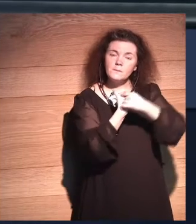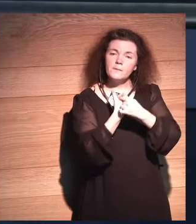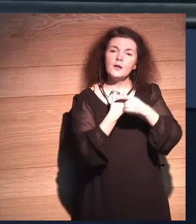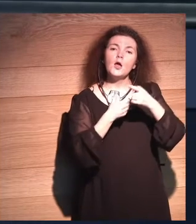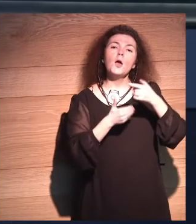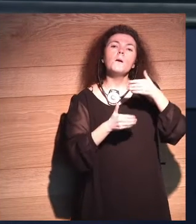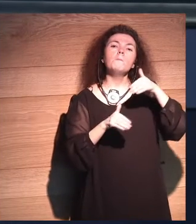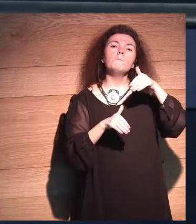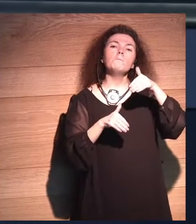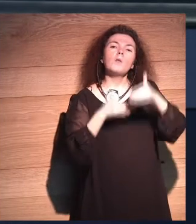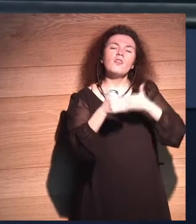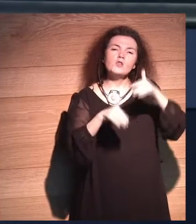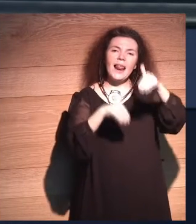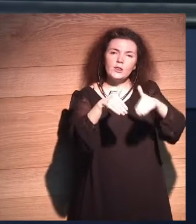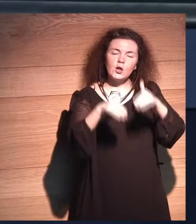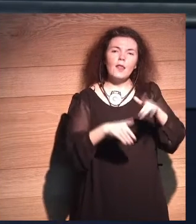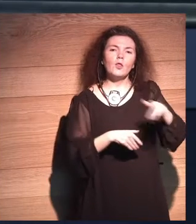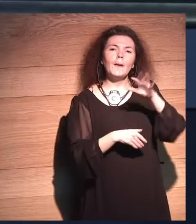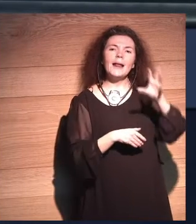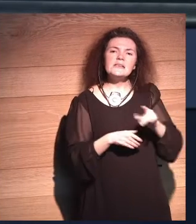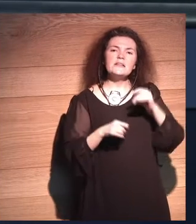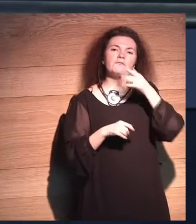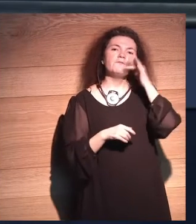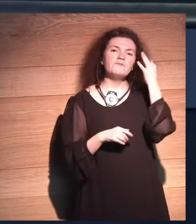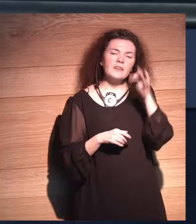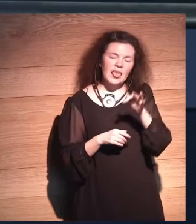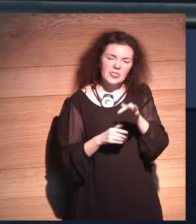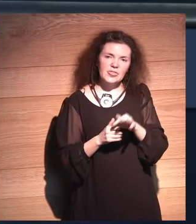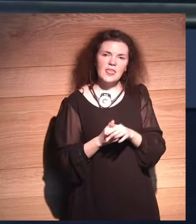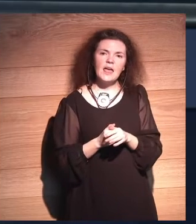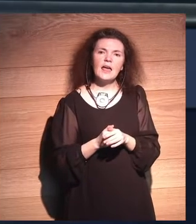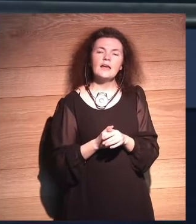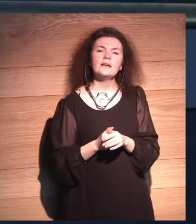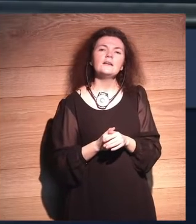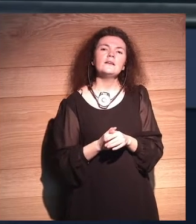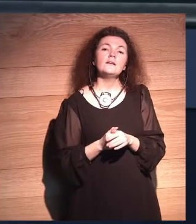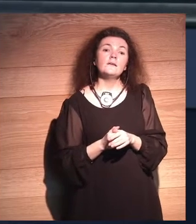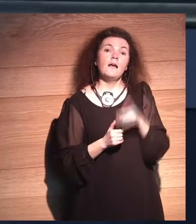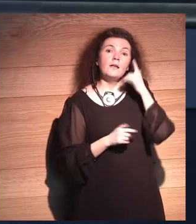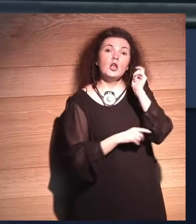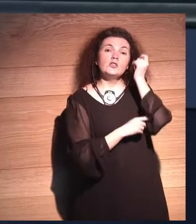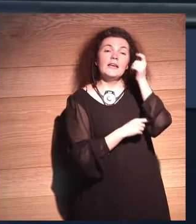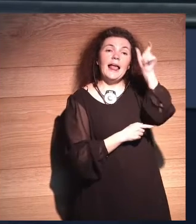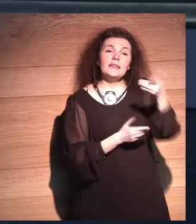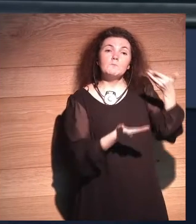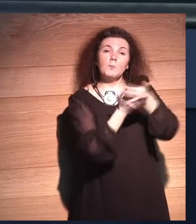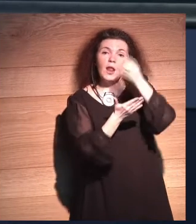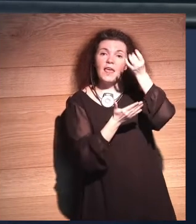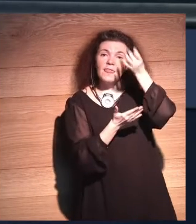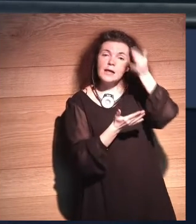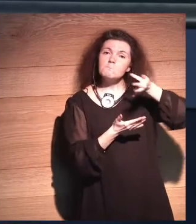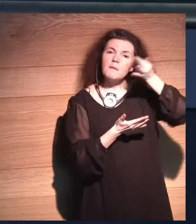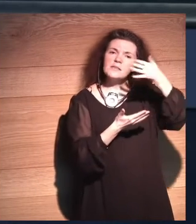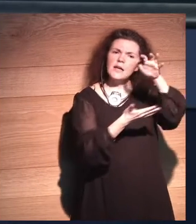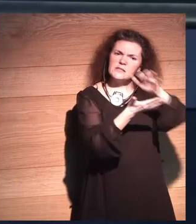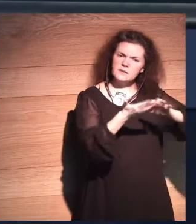France, where they've said, we're going to get people not simply to come up with ideas, but to actually help us to write it down. Now, why would